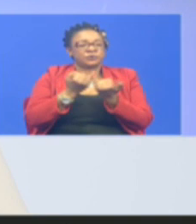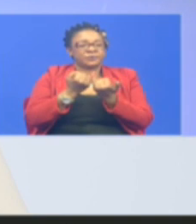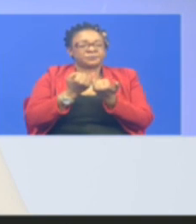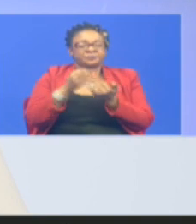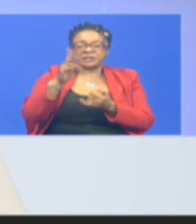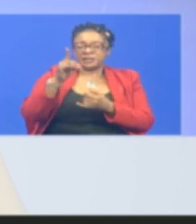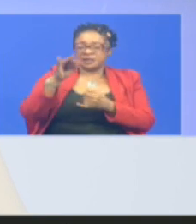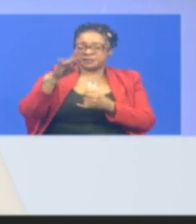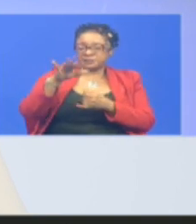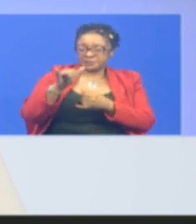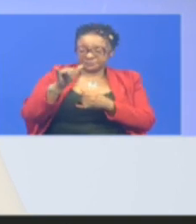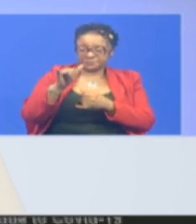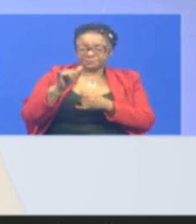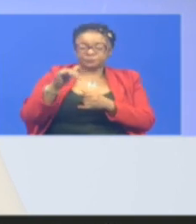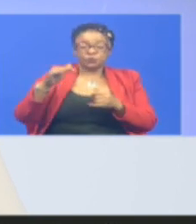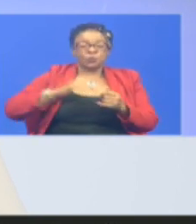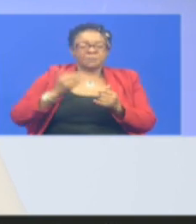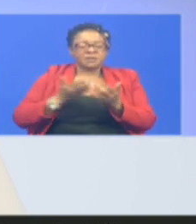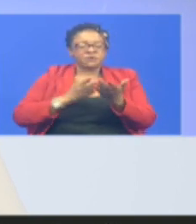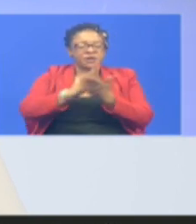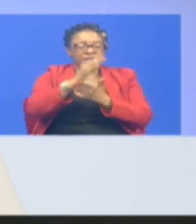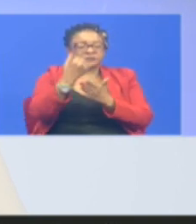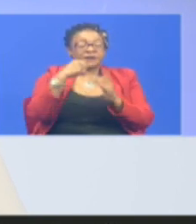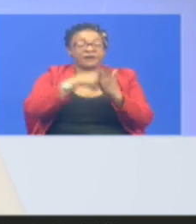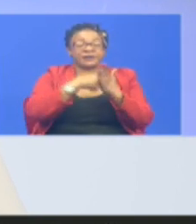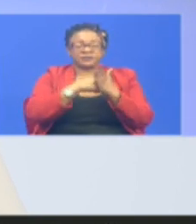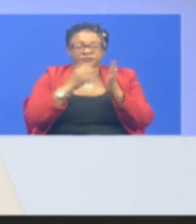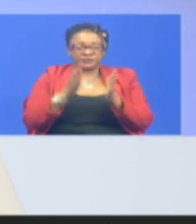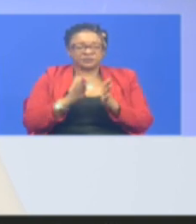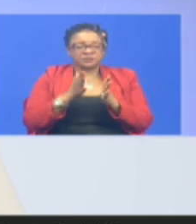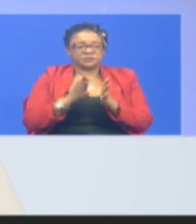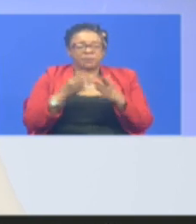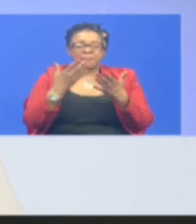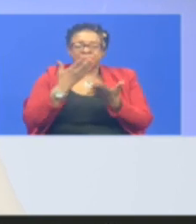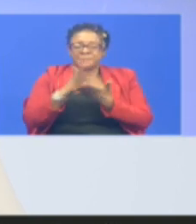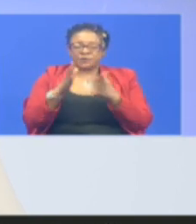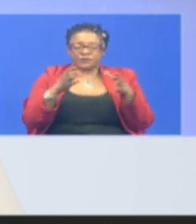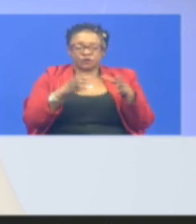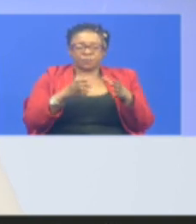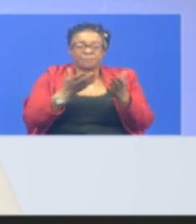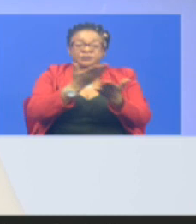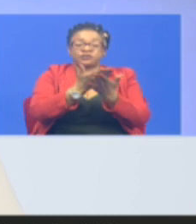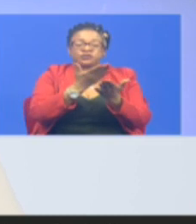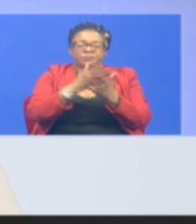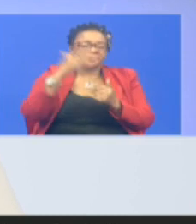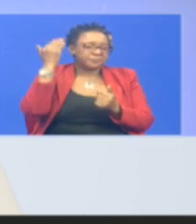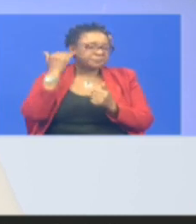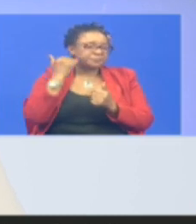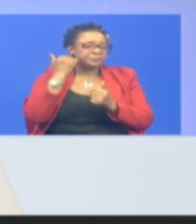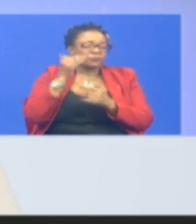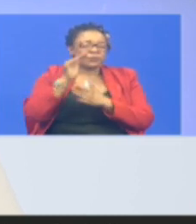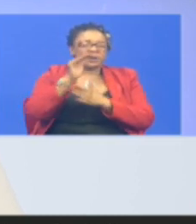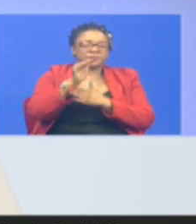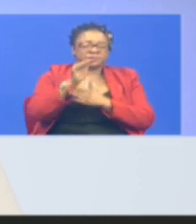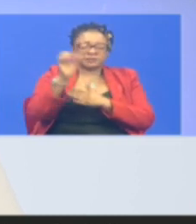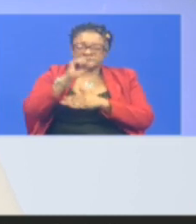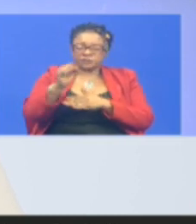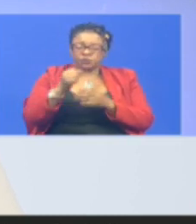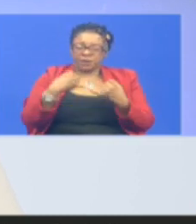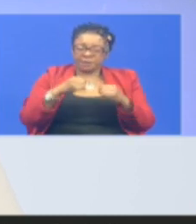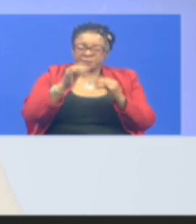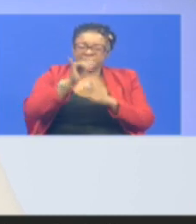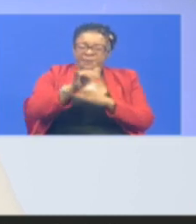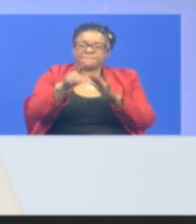a renowned women's rights activist, was part of a group that petitioned the court to urge the state to implement that